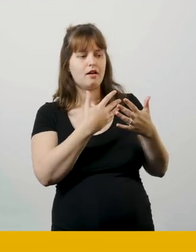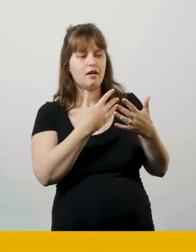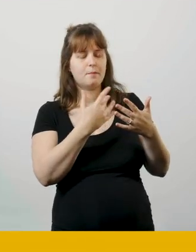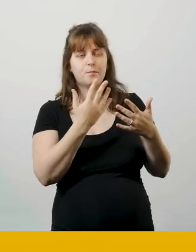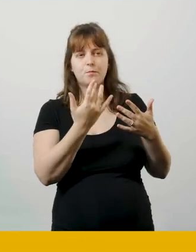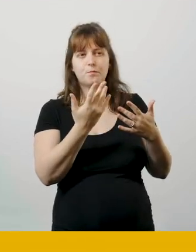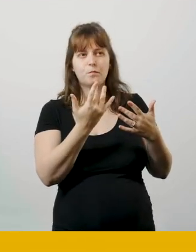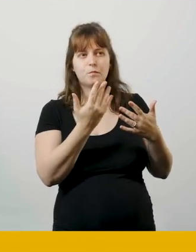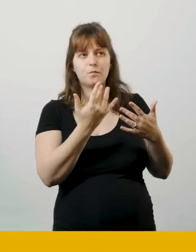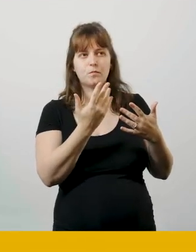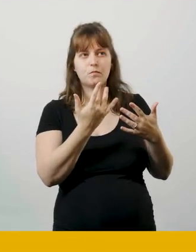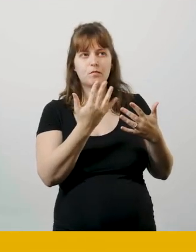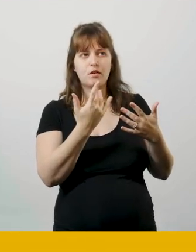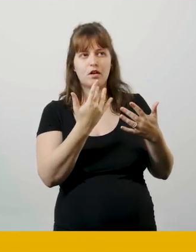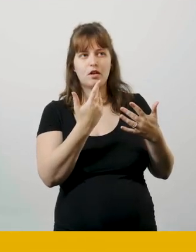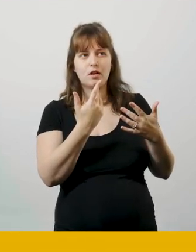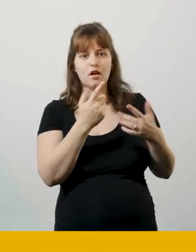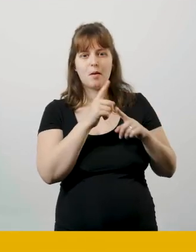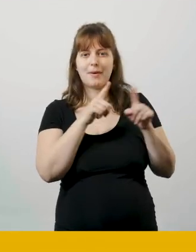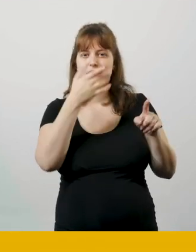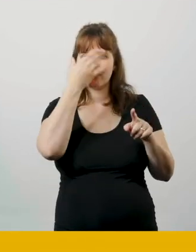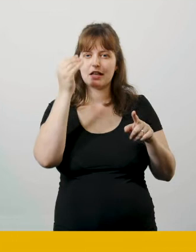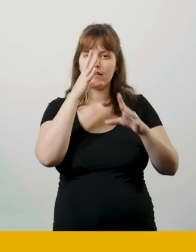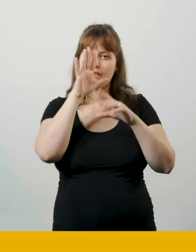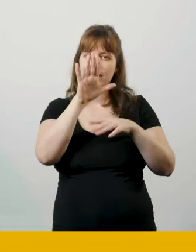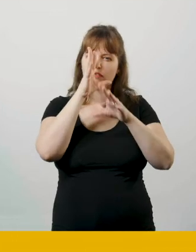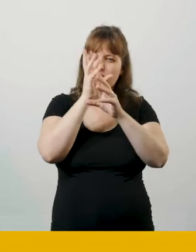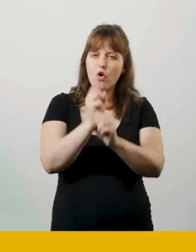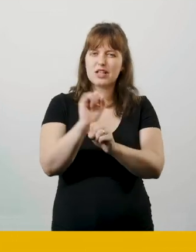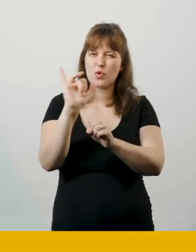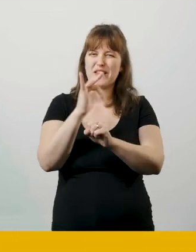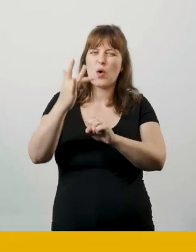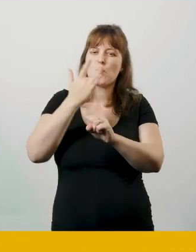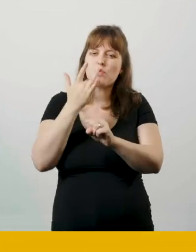to make you lose the focus on what you want to achieve.